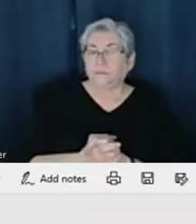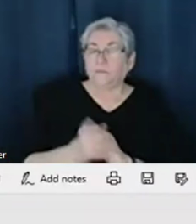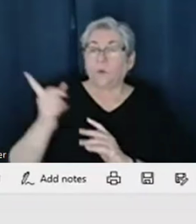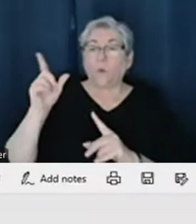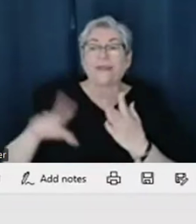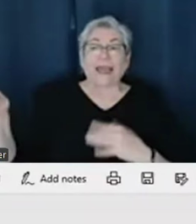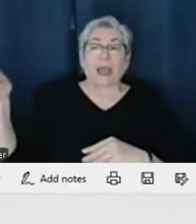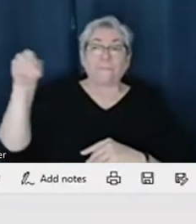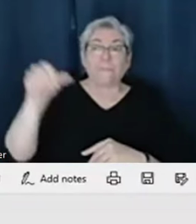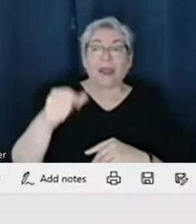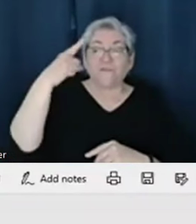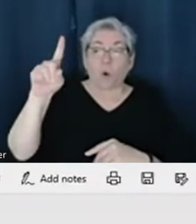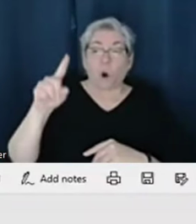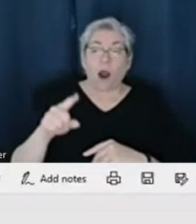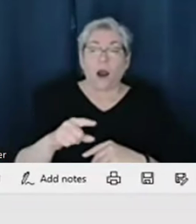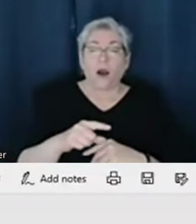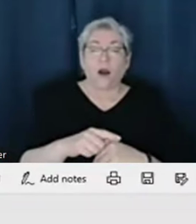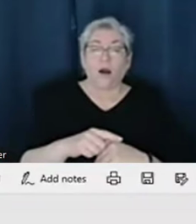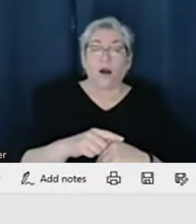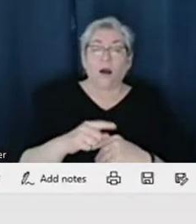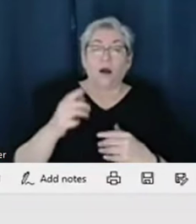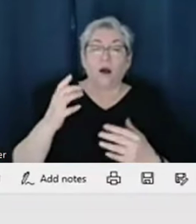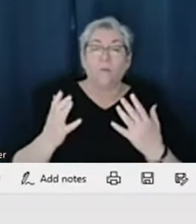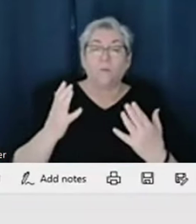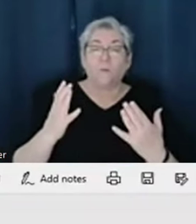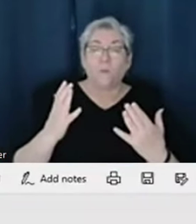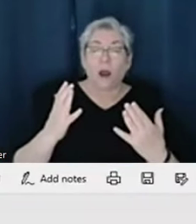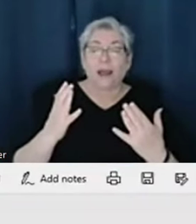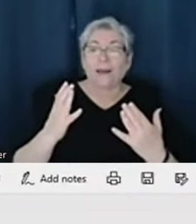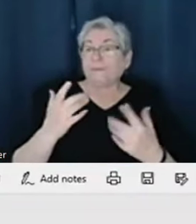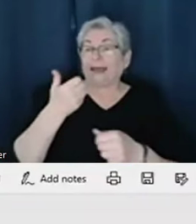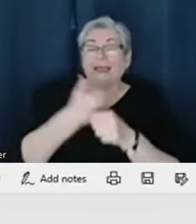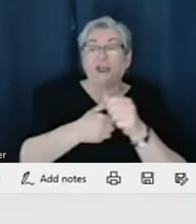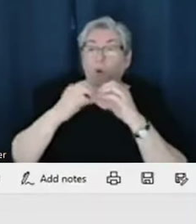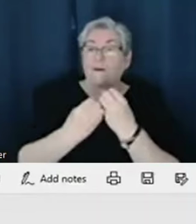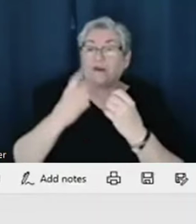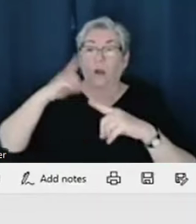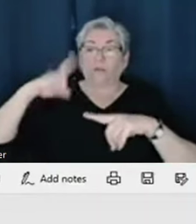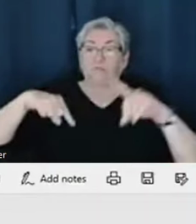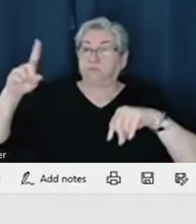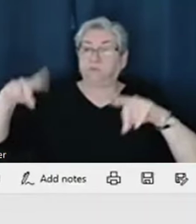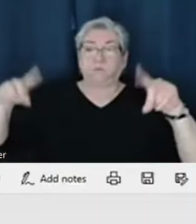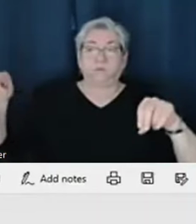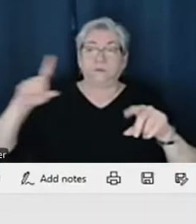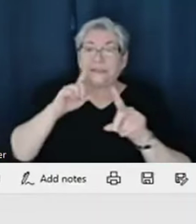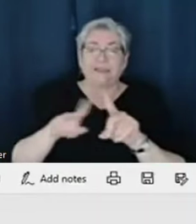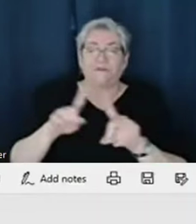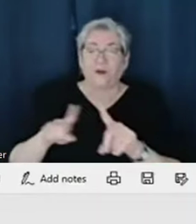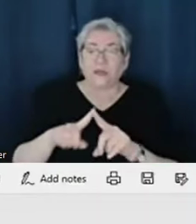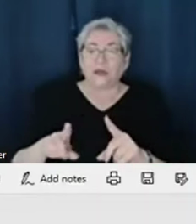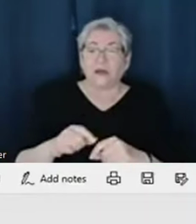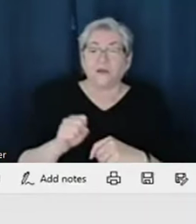might vary from office to office, keep coming up. And the vocational rehabilitation system